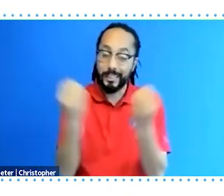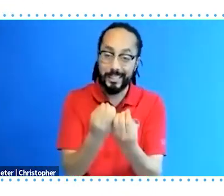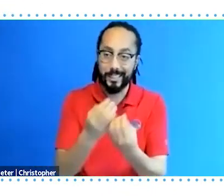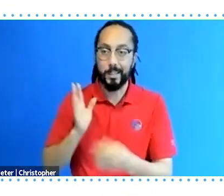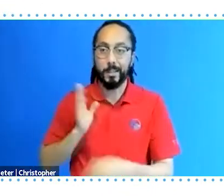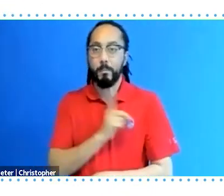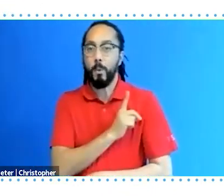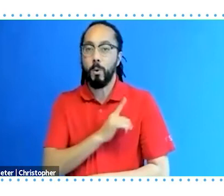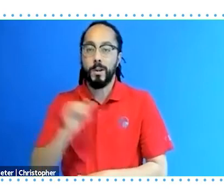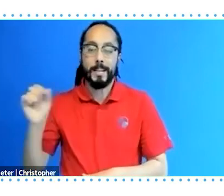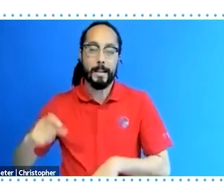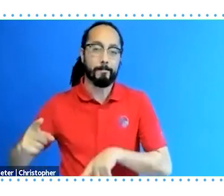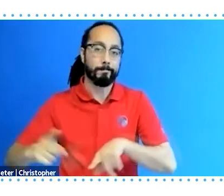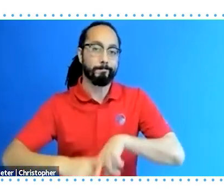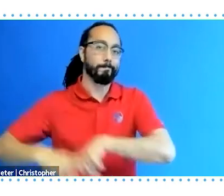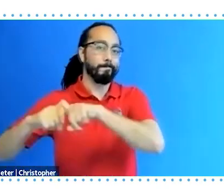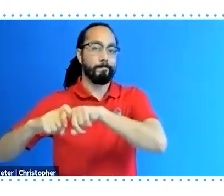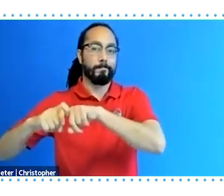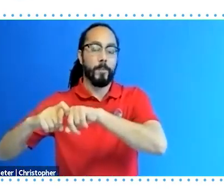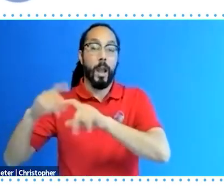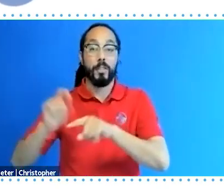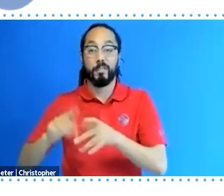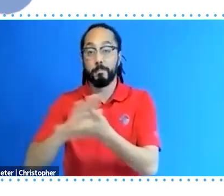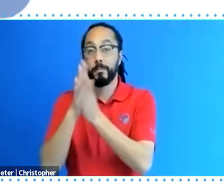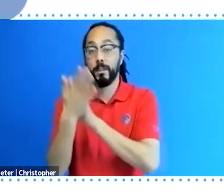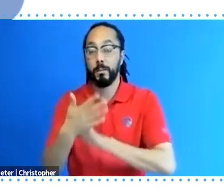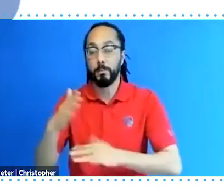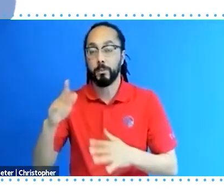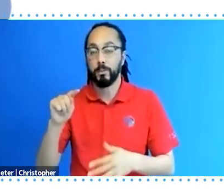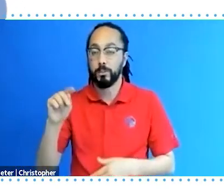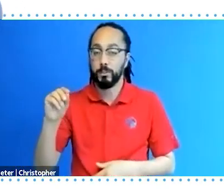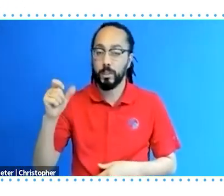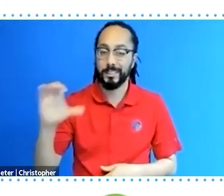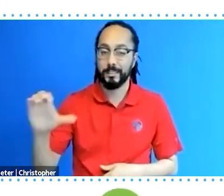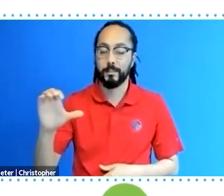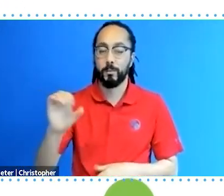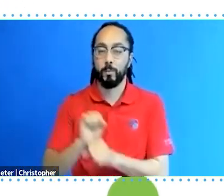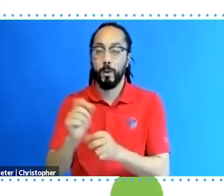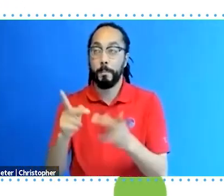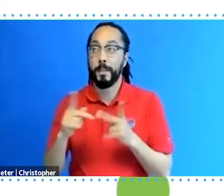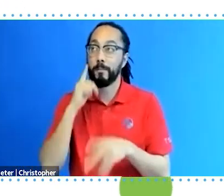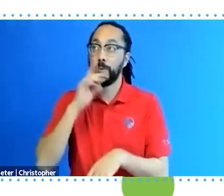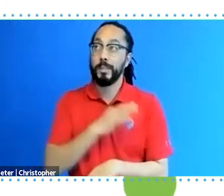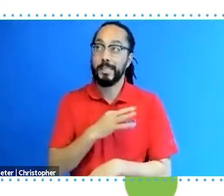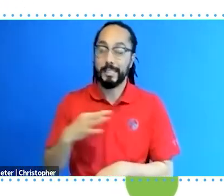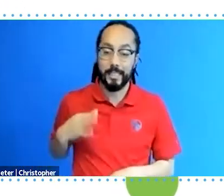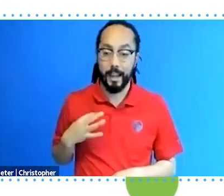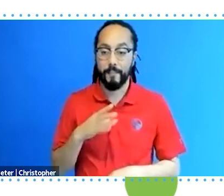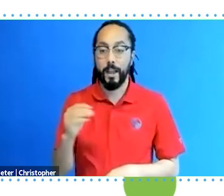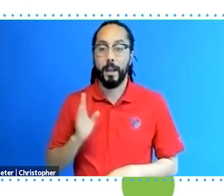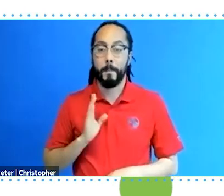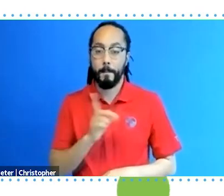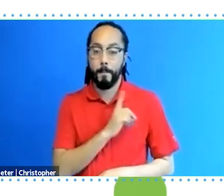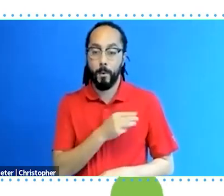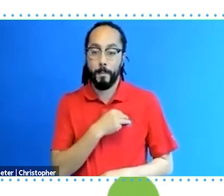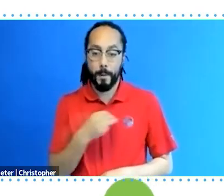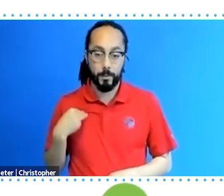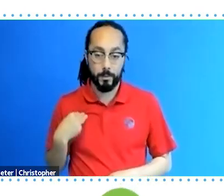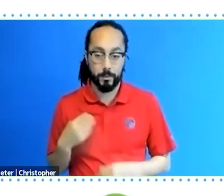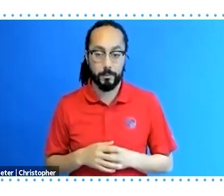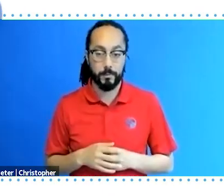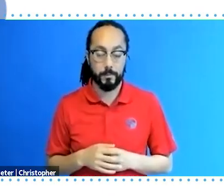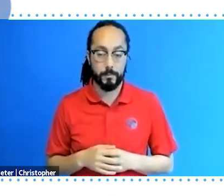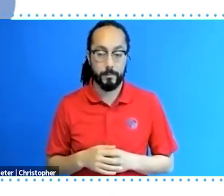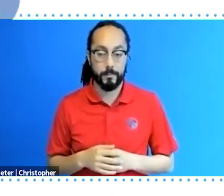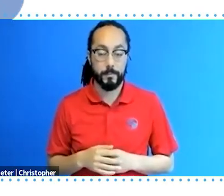even to the point of maybe creating toxic workplaces for staff and other board members. So what we were seeing in the voices and